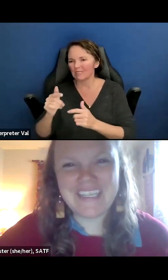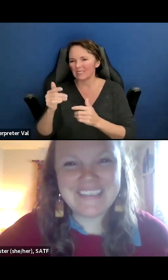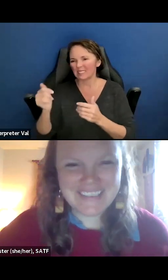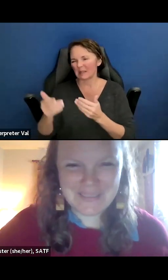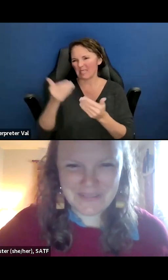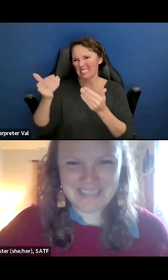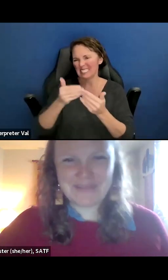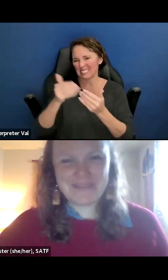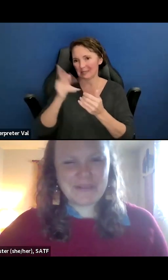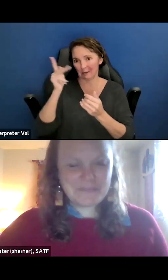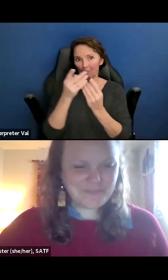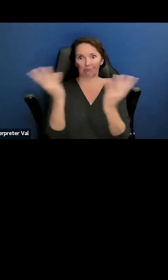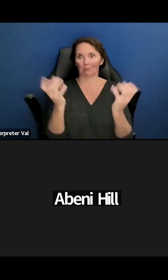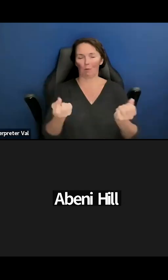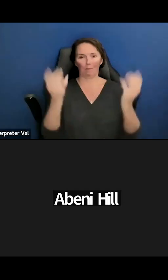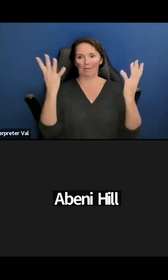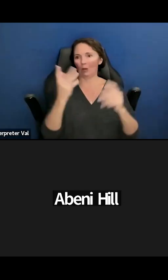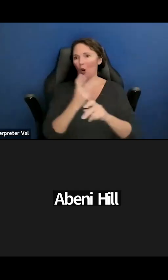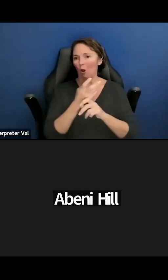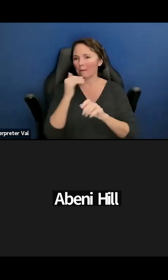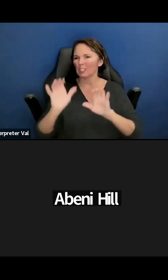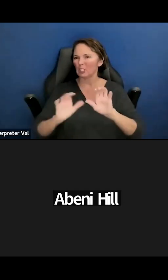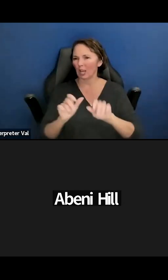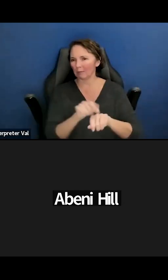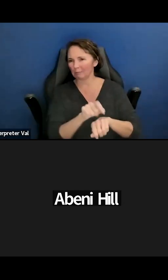be the easiest way to do so.